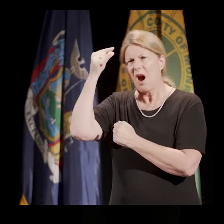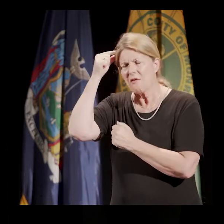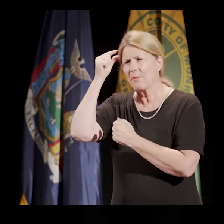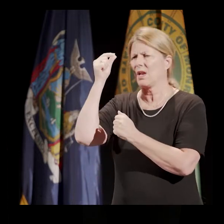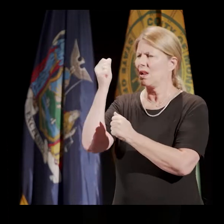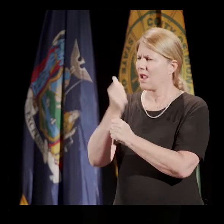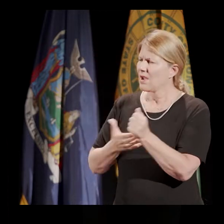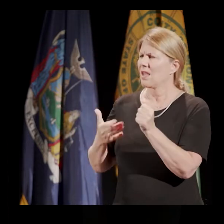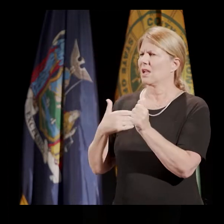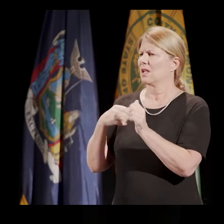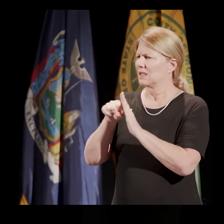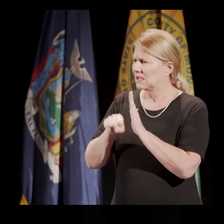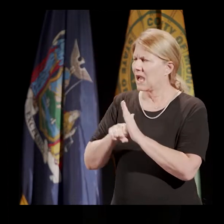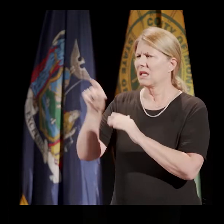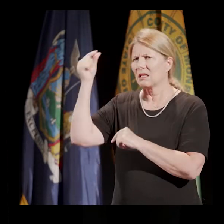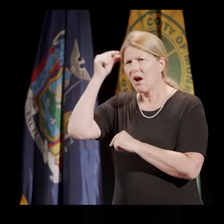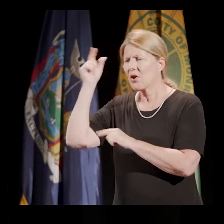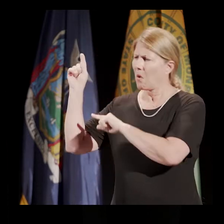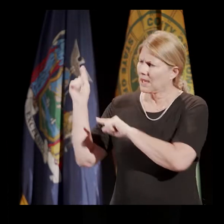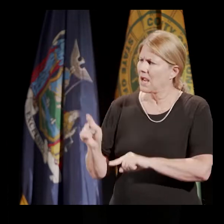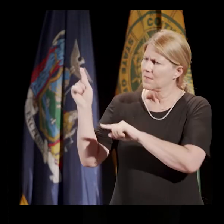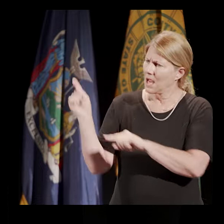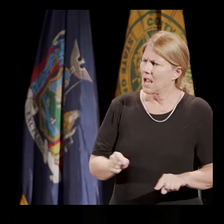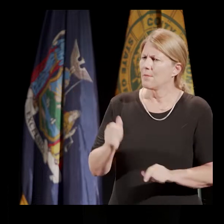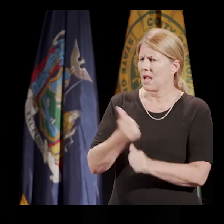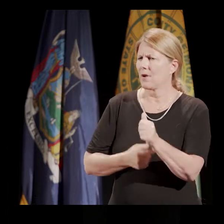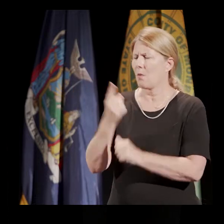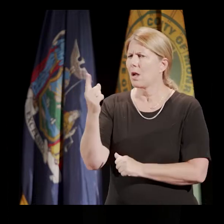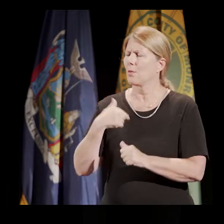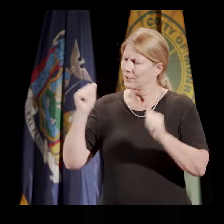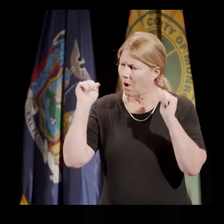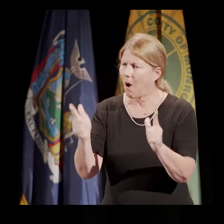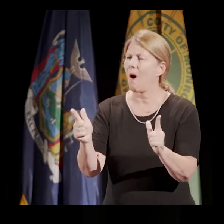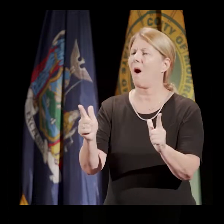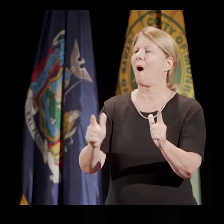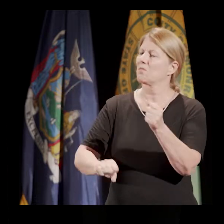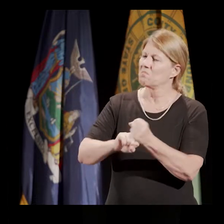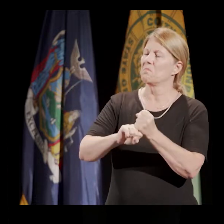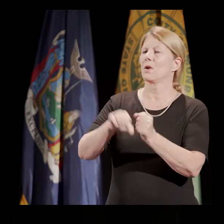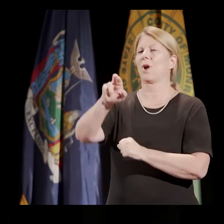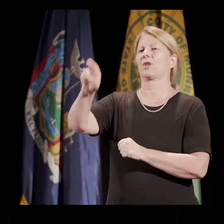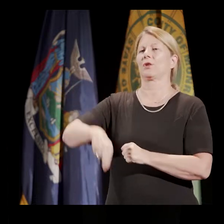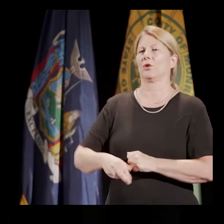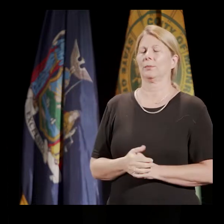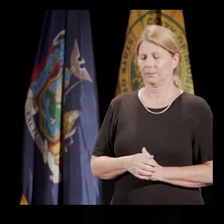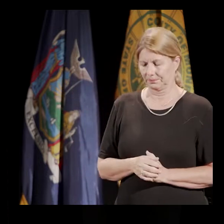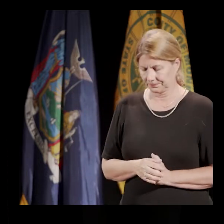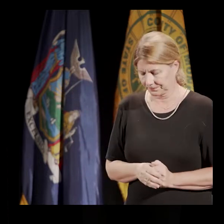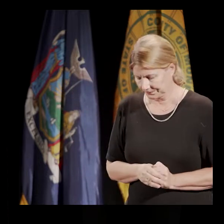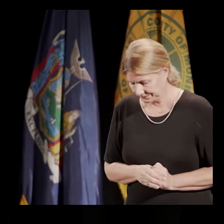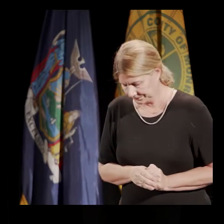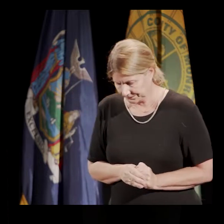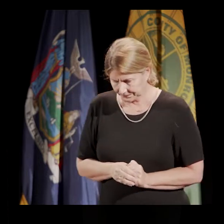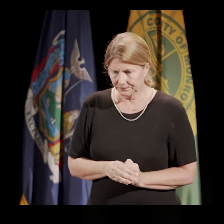day of the job, the governor was here to send a message that she was all in for Rochester.